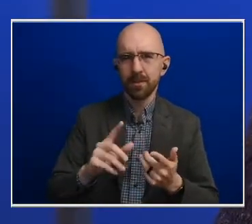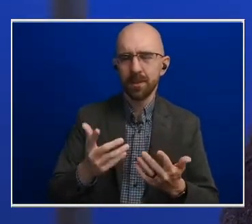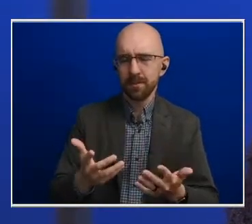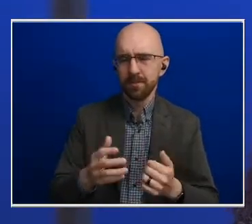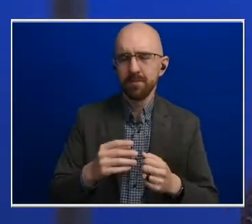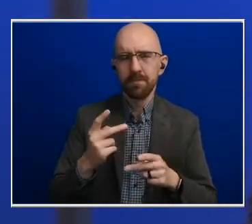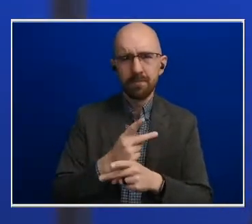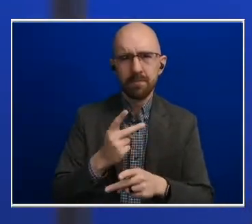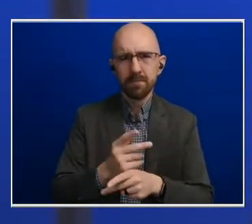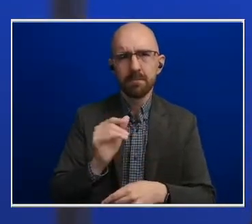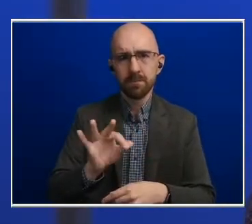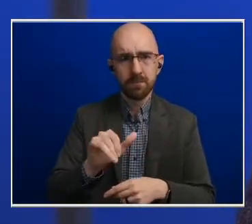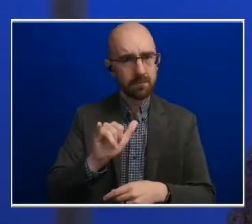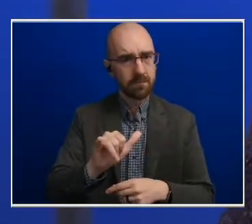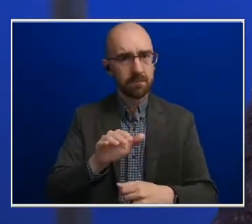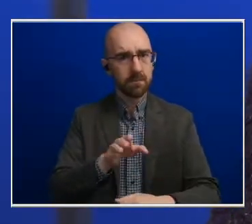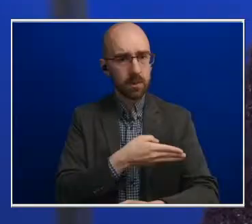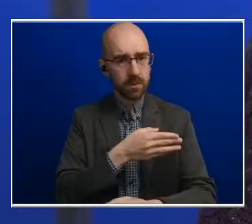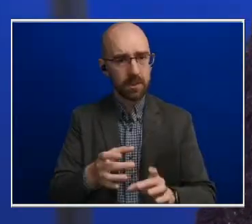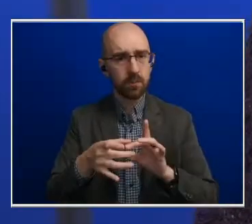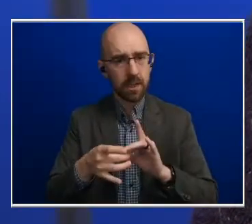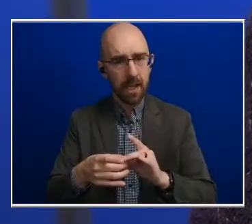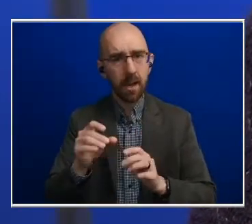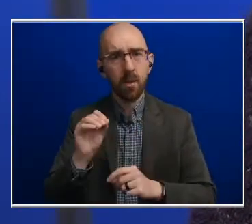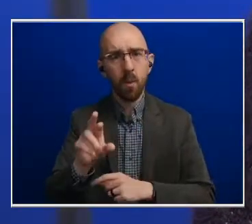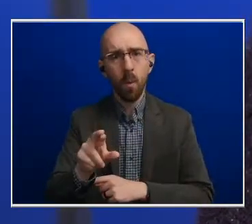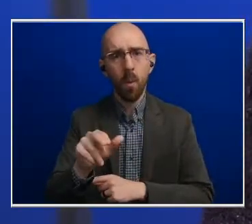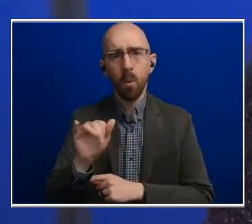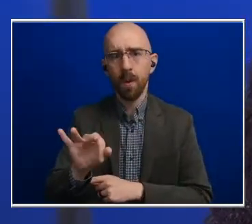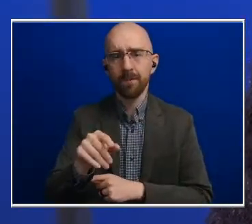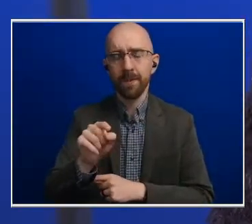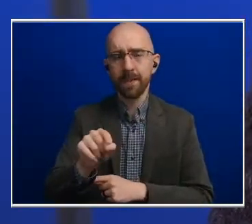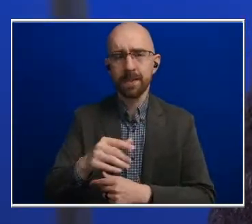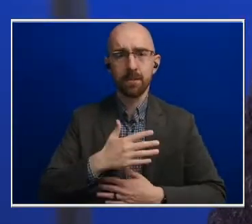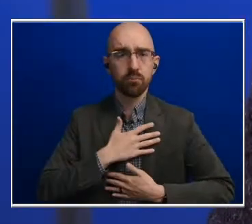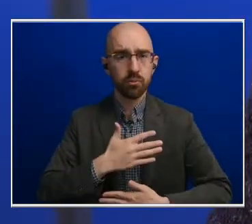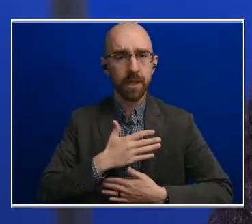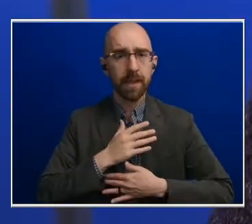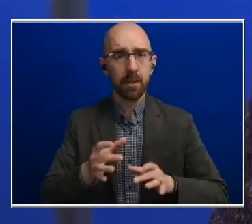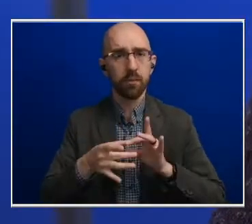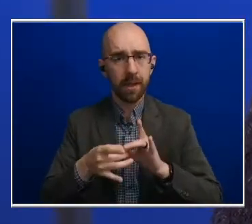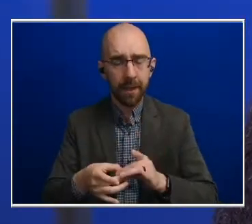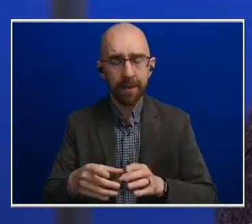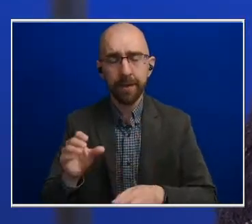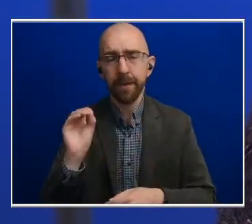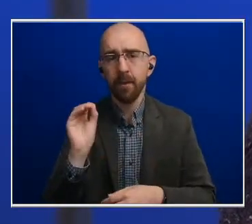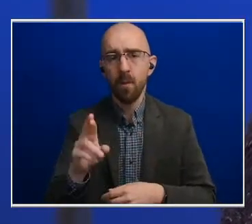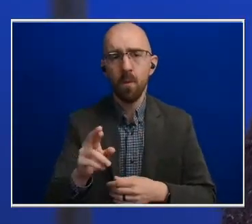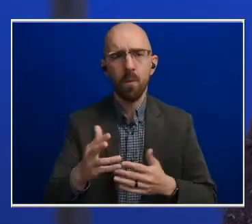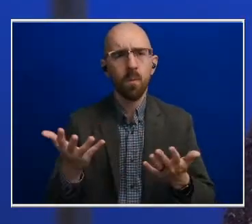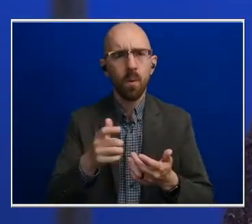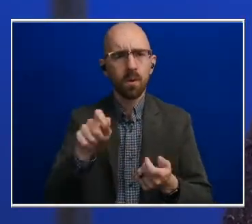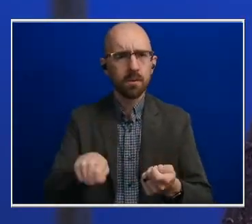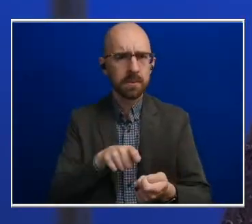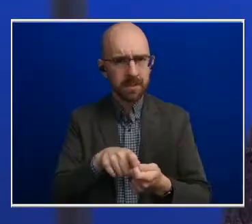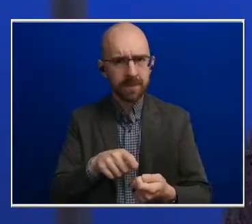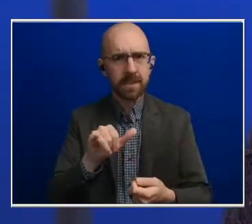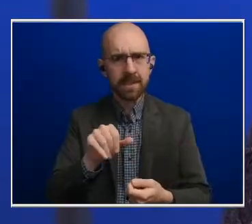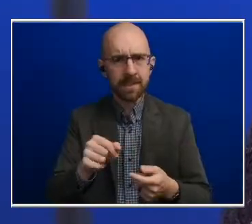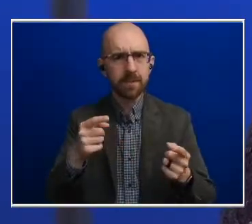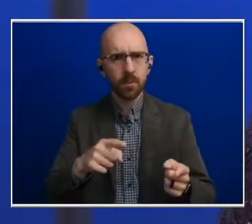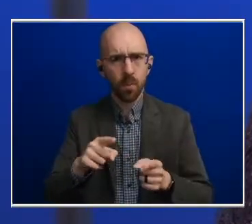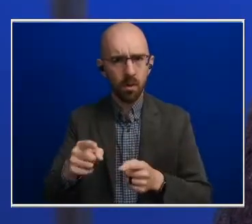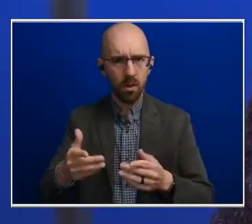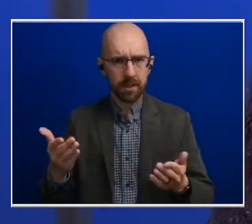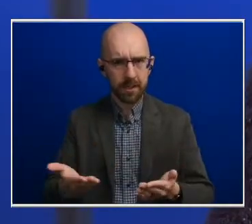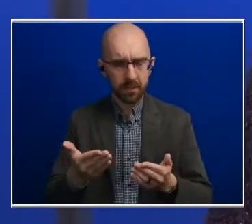is music related or whether this is breathing related or what specifically is going on here. Also,